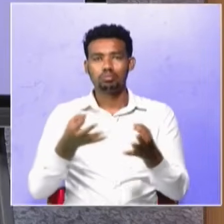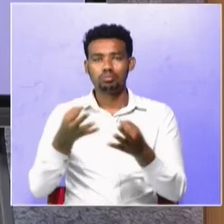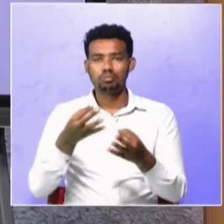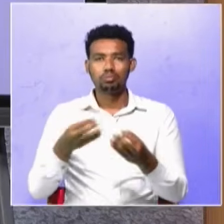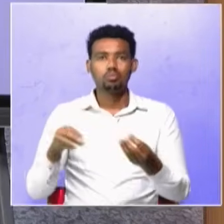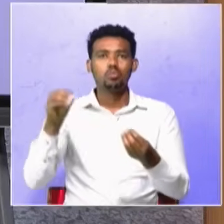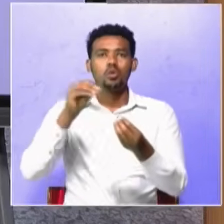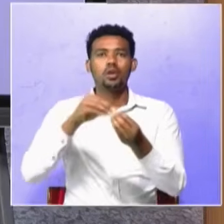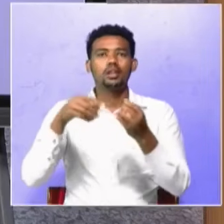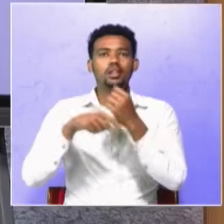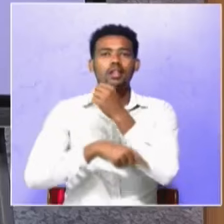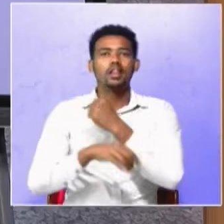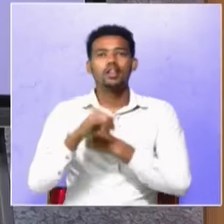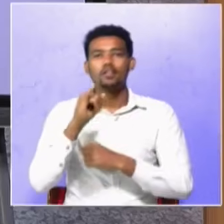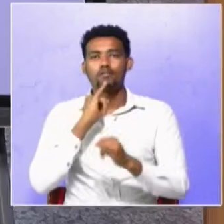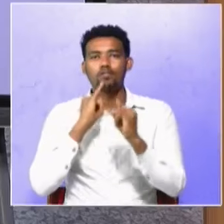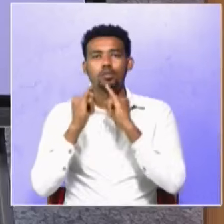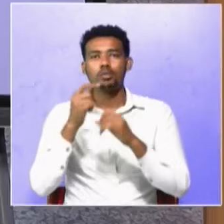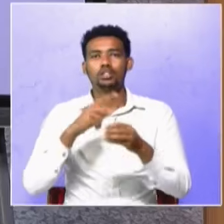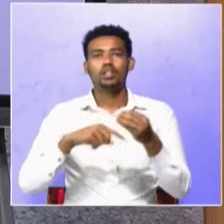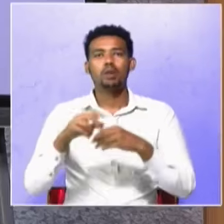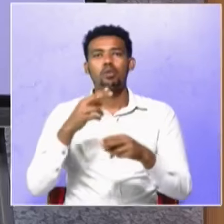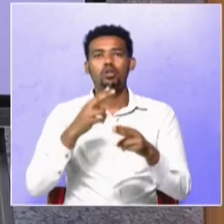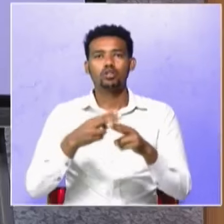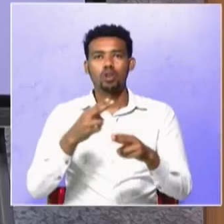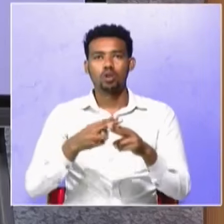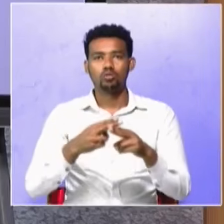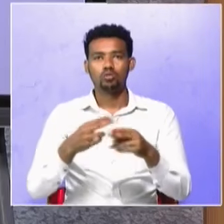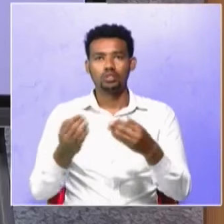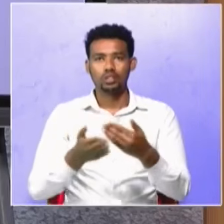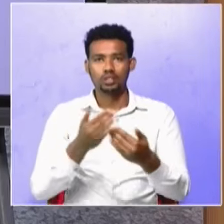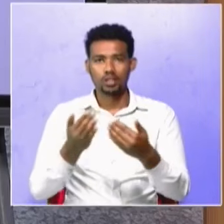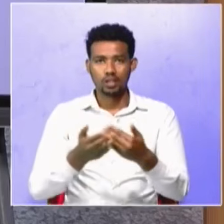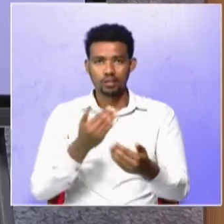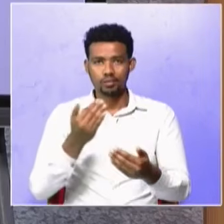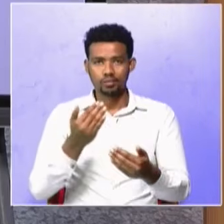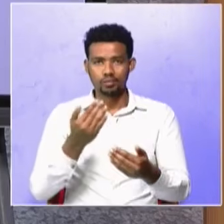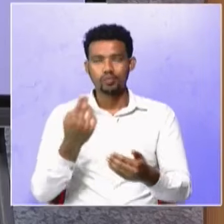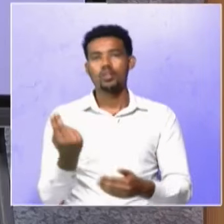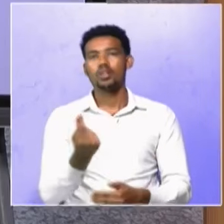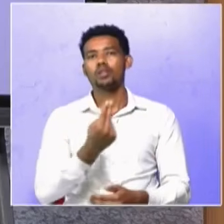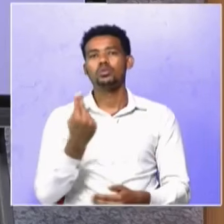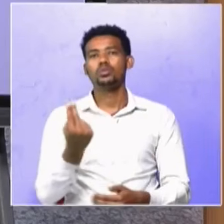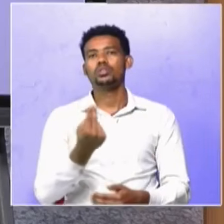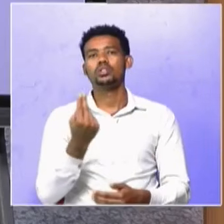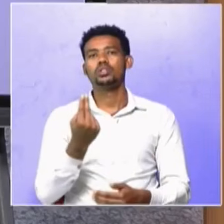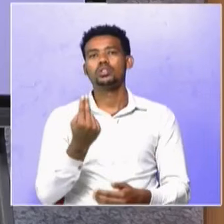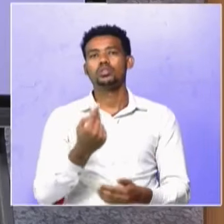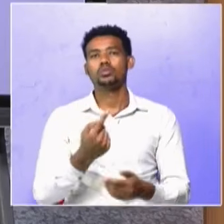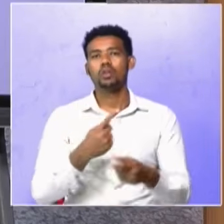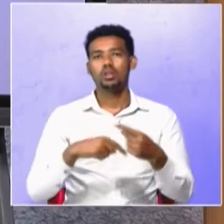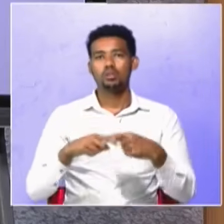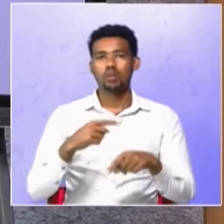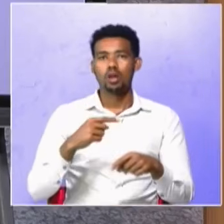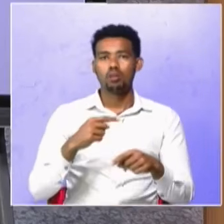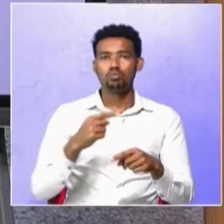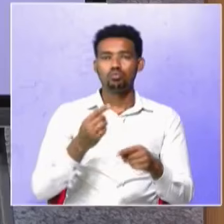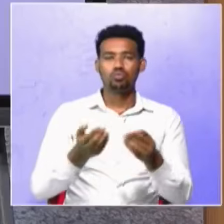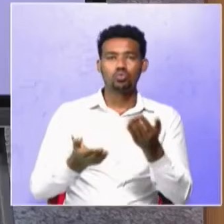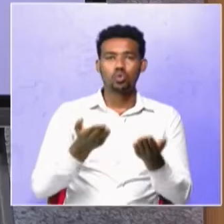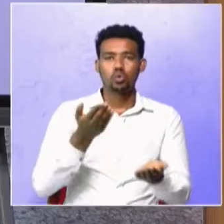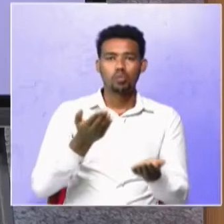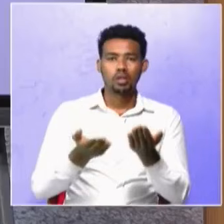detail and more information about noun easily by using, when we come to